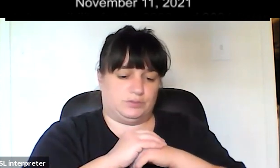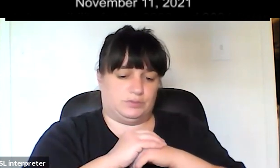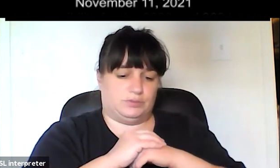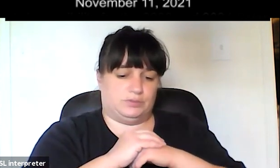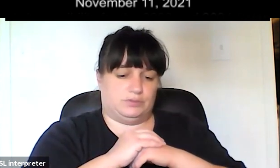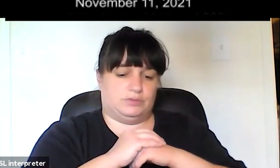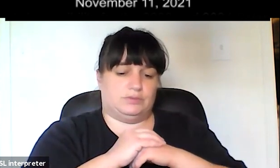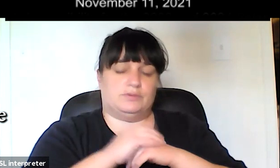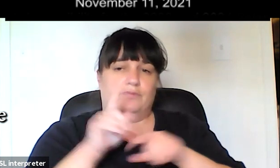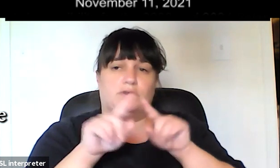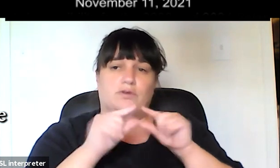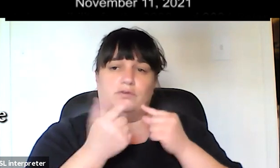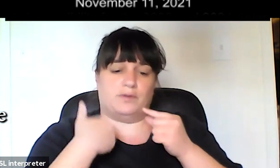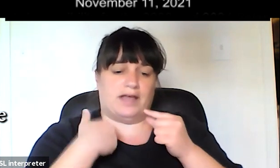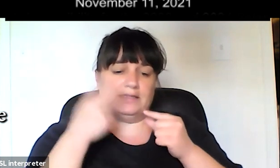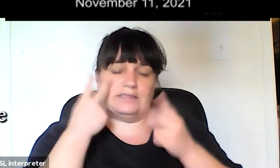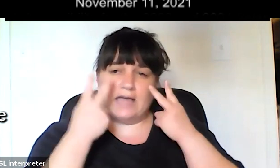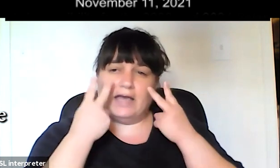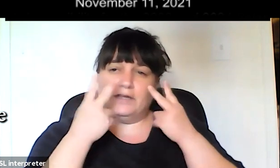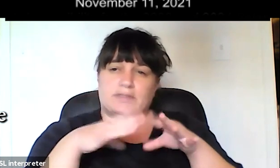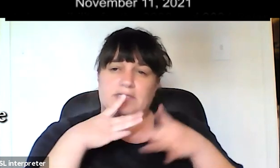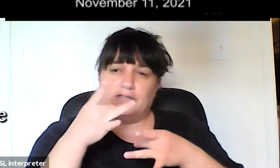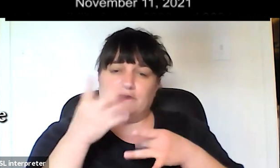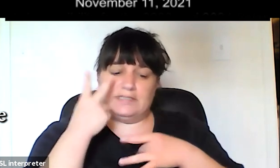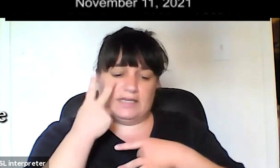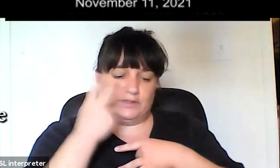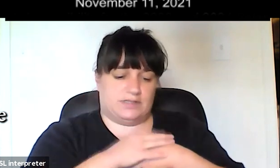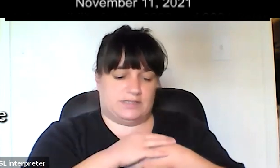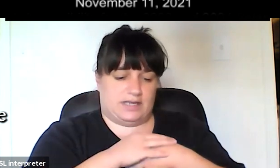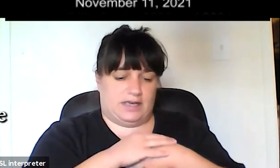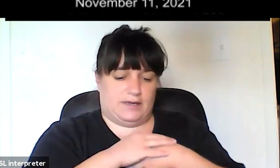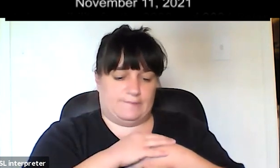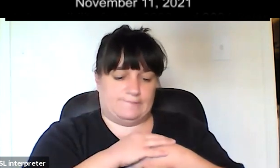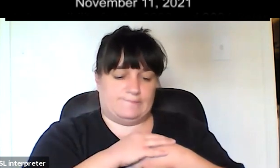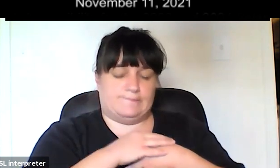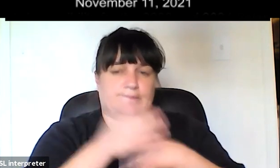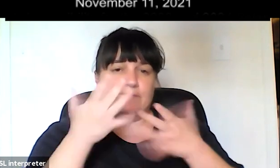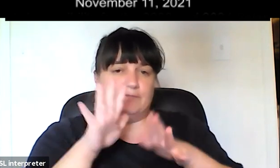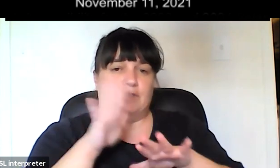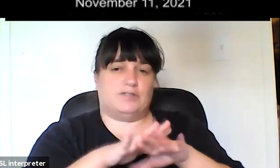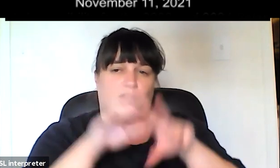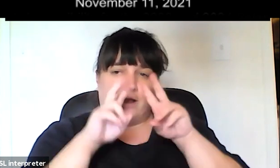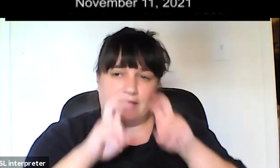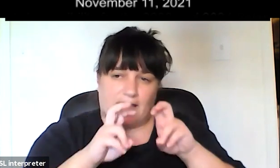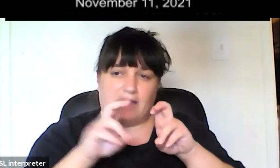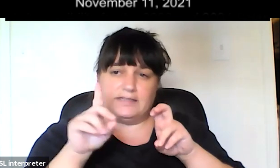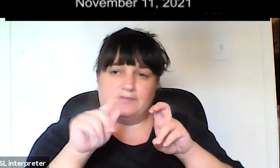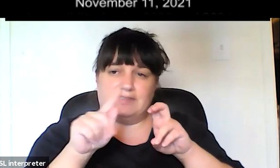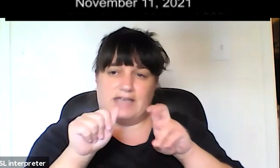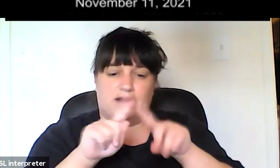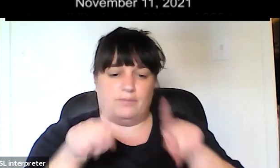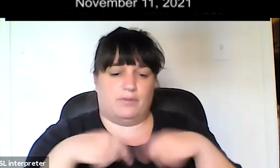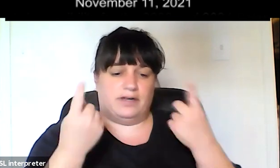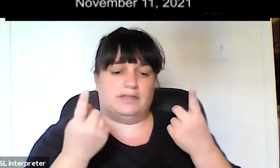so people who had sight. And that was really interesting to see. And I'm still finishing up on the analysis of that data, but it's been